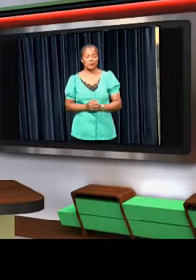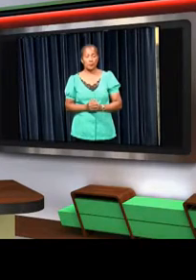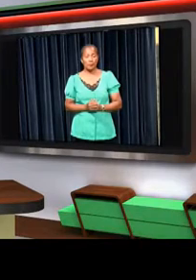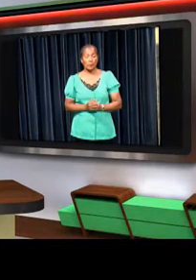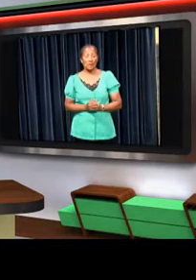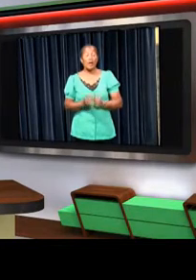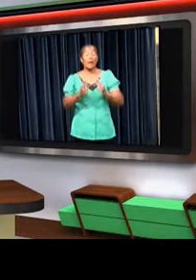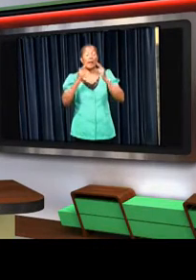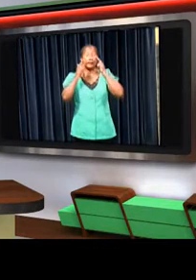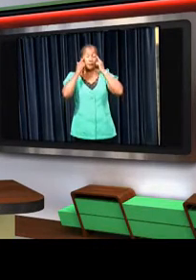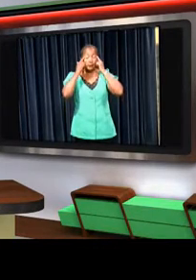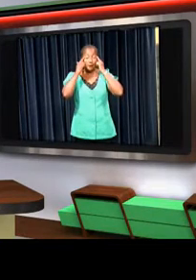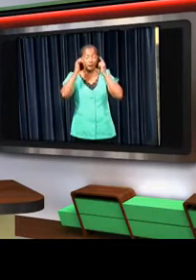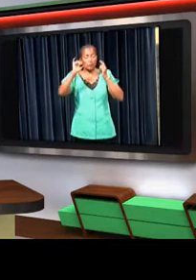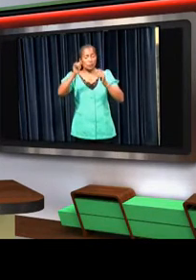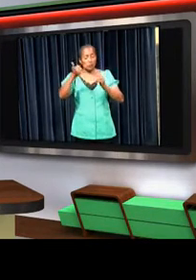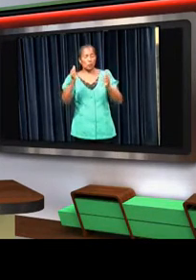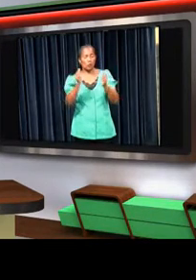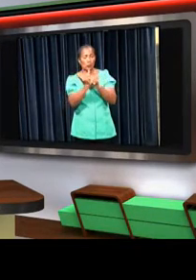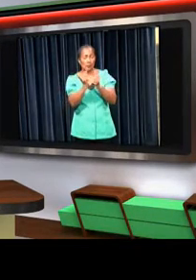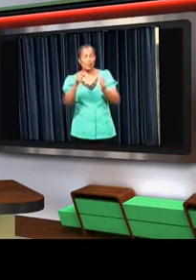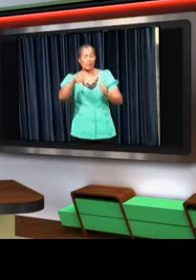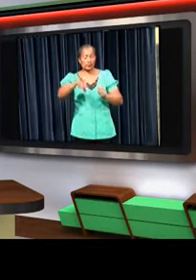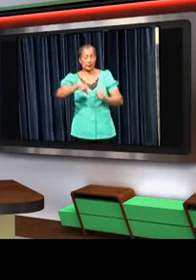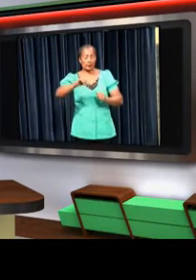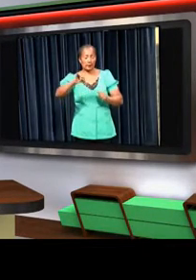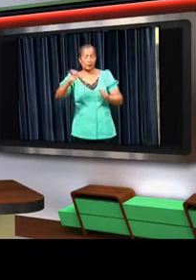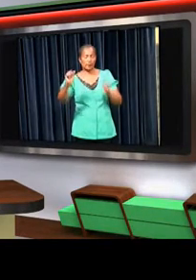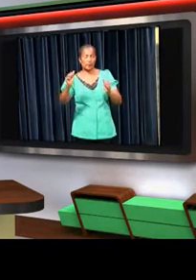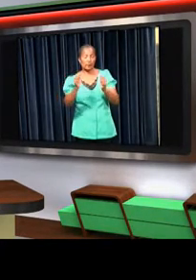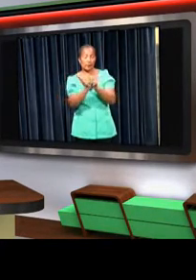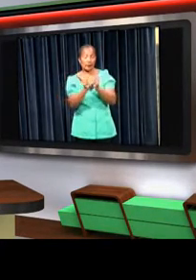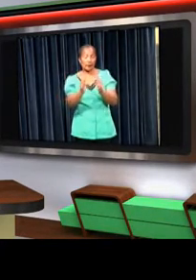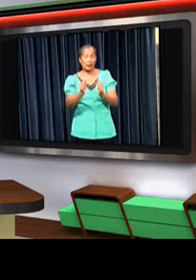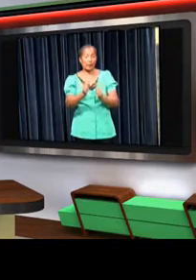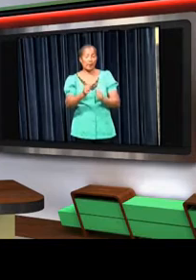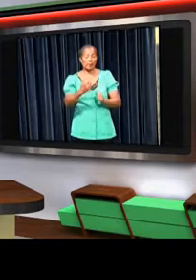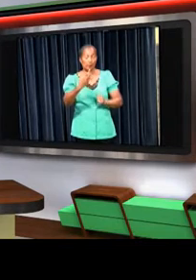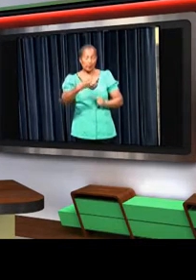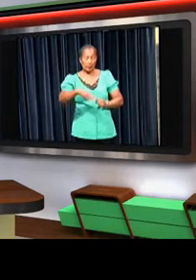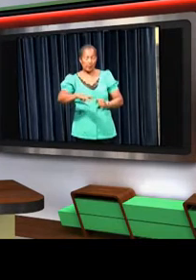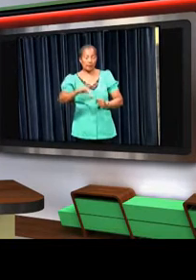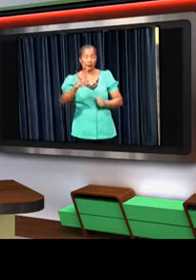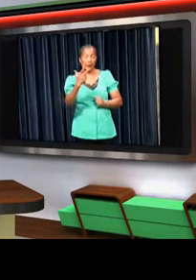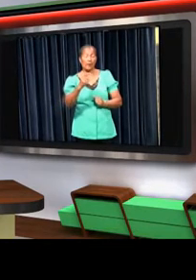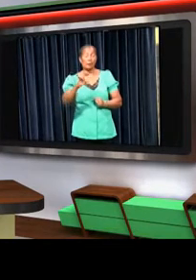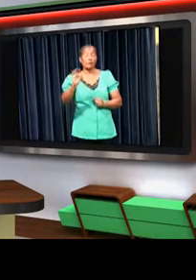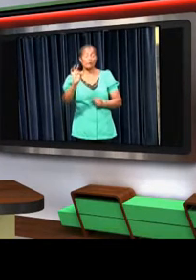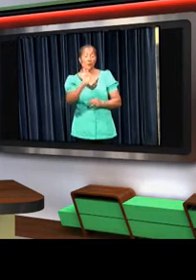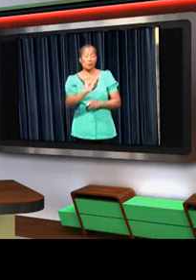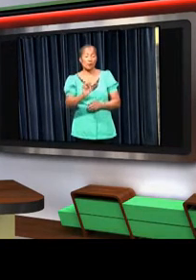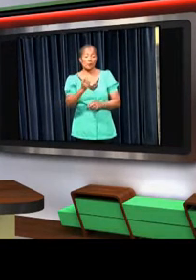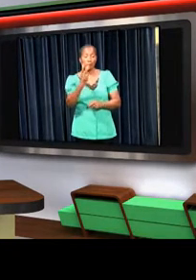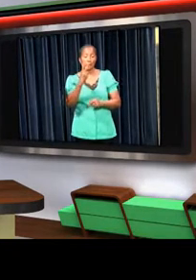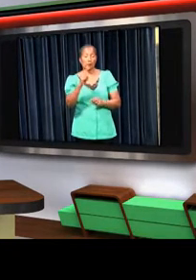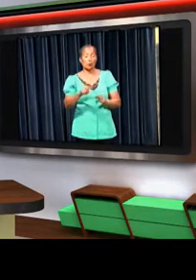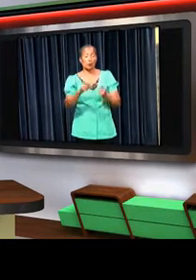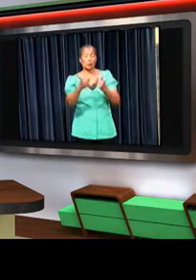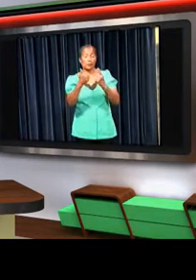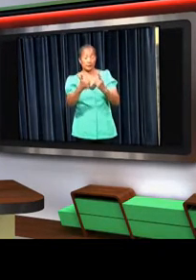Chinese New Year falls this year on a Monday, February 8, 2016. This day